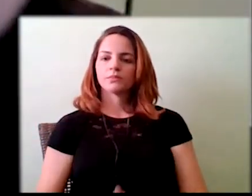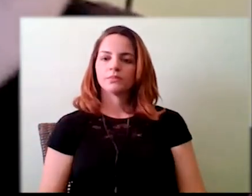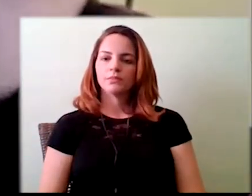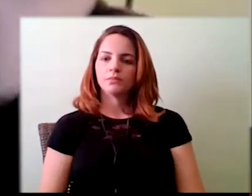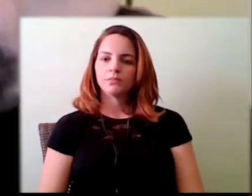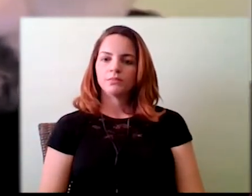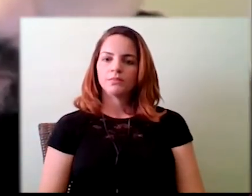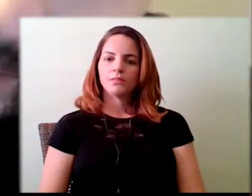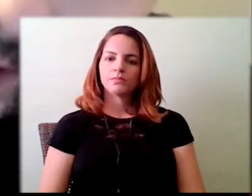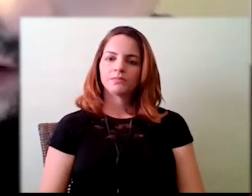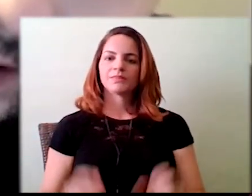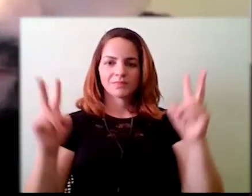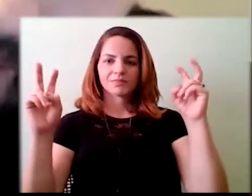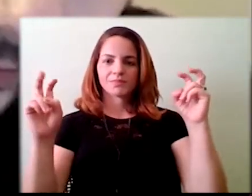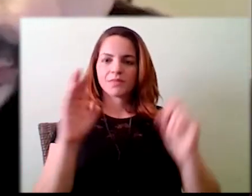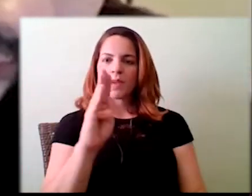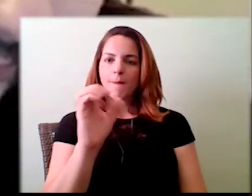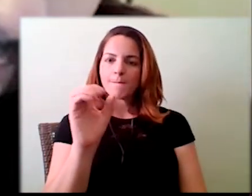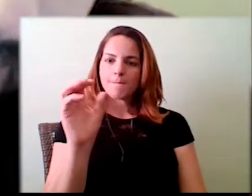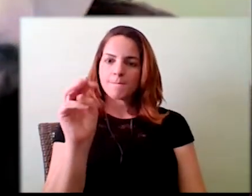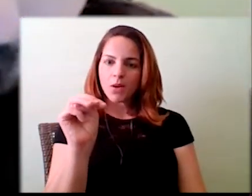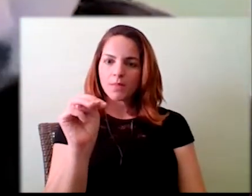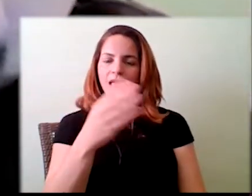is Boom and Bust in Puerto Rico.